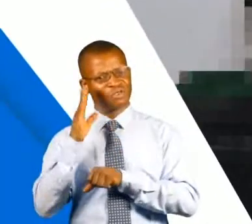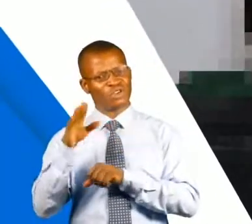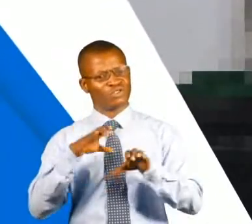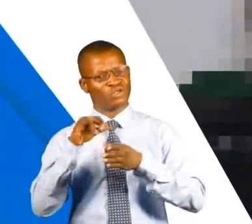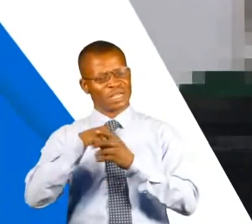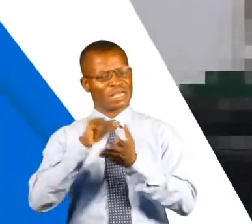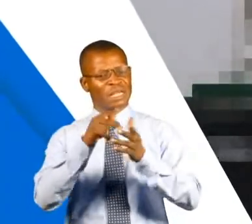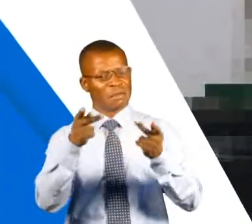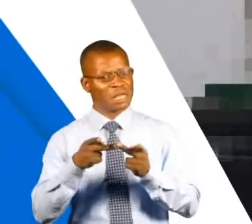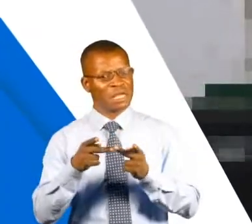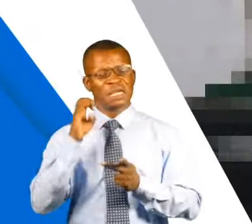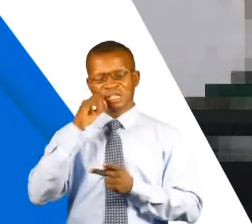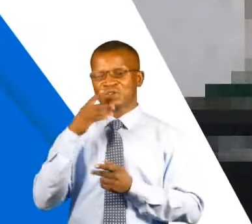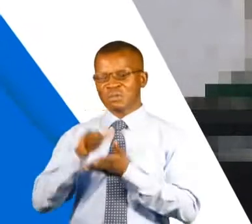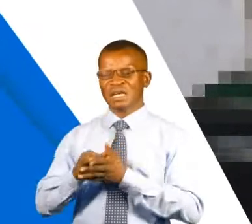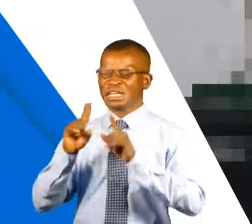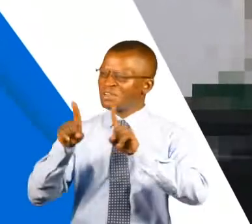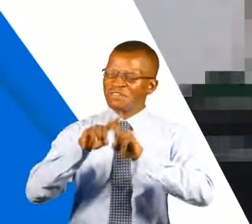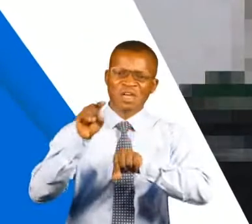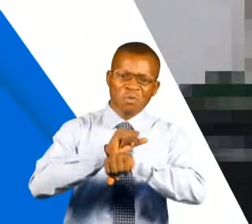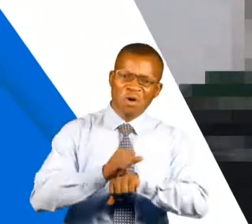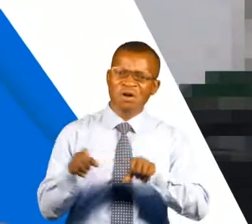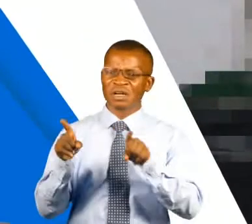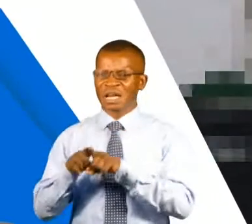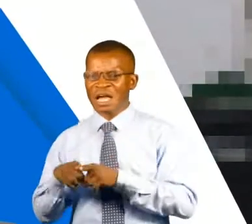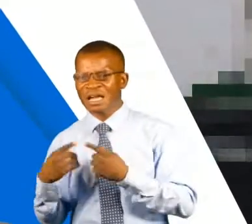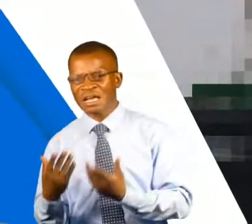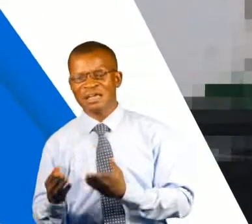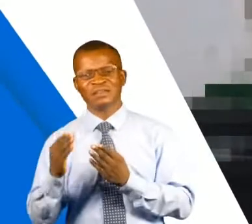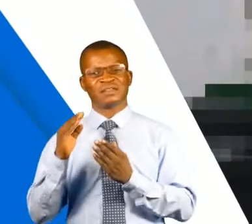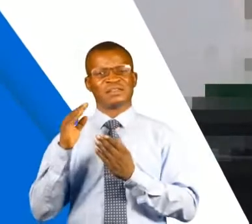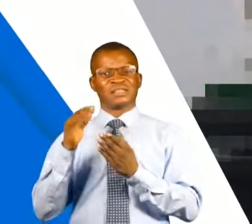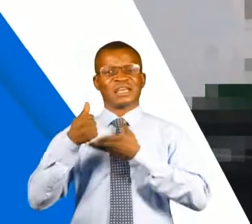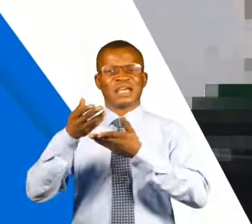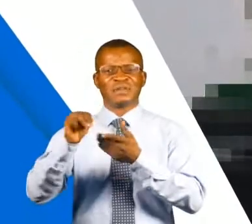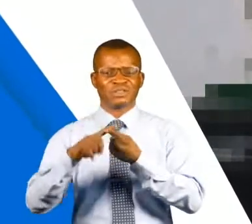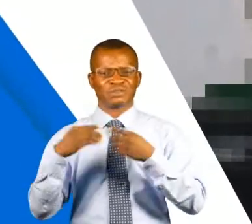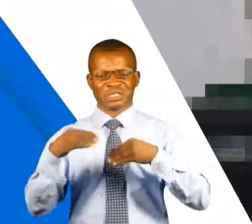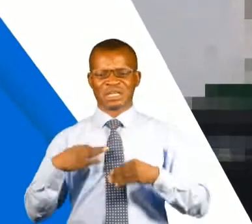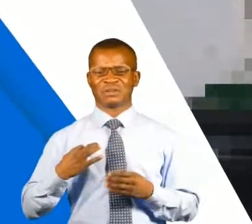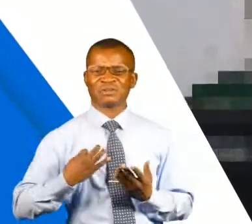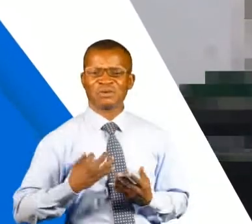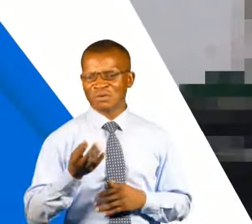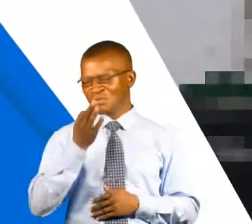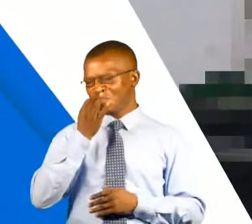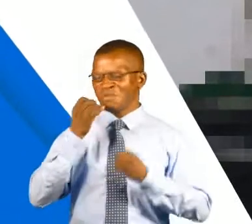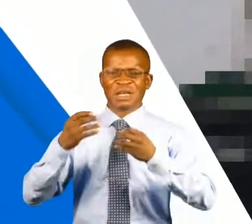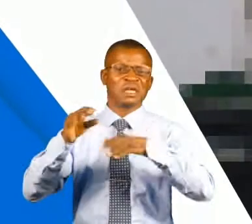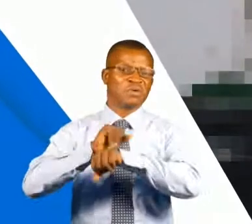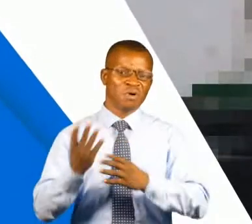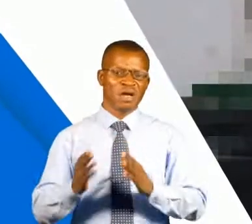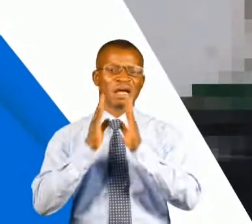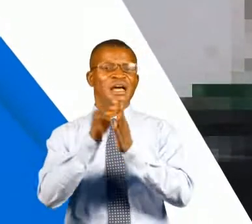do in that place? Now told me that different work is there, like boutique, where there's to sell clothes, food, many